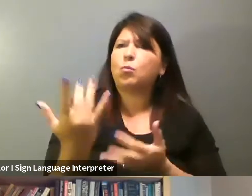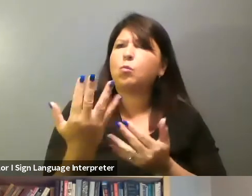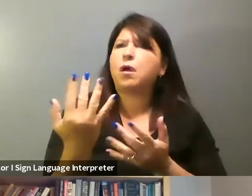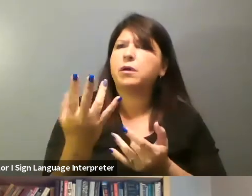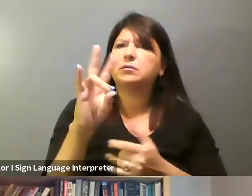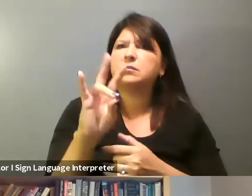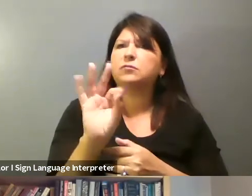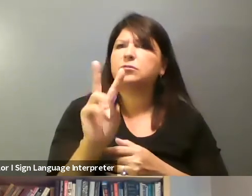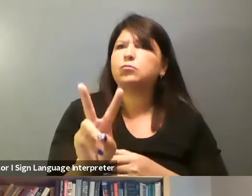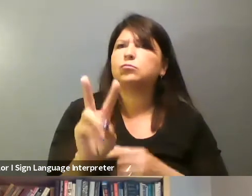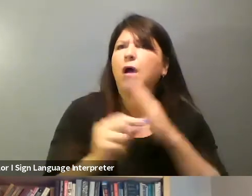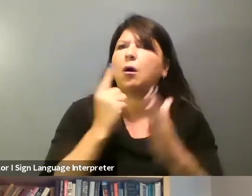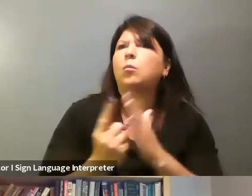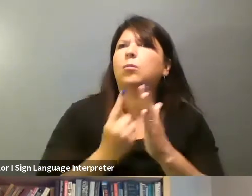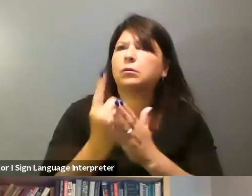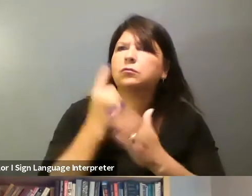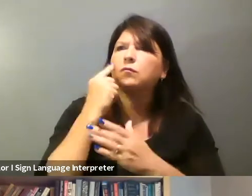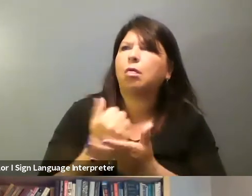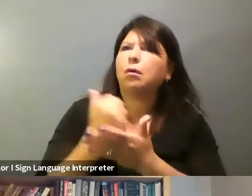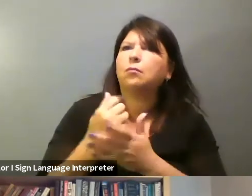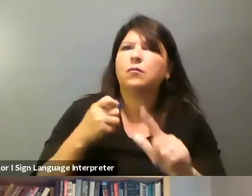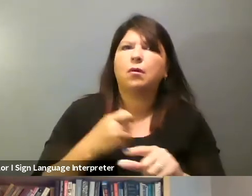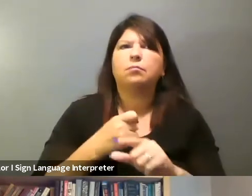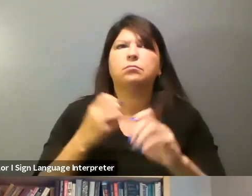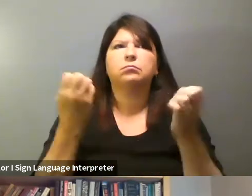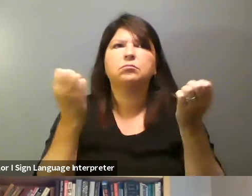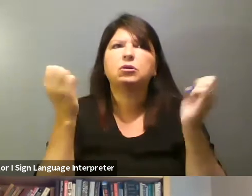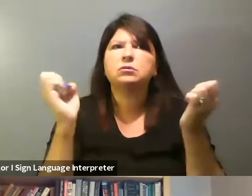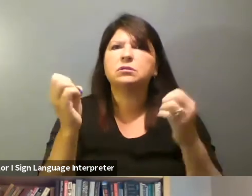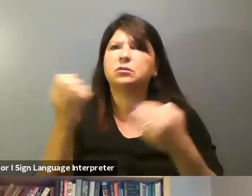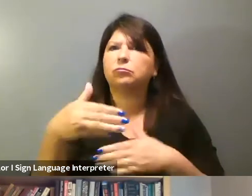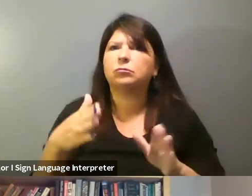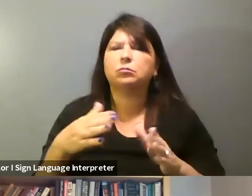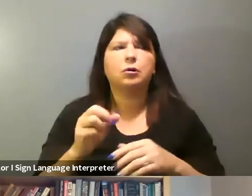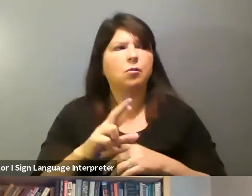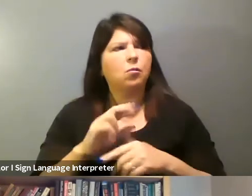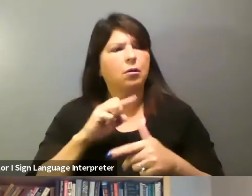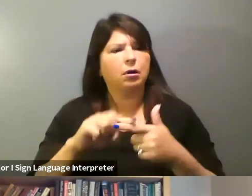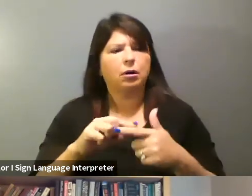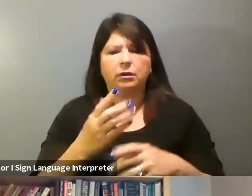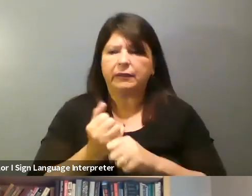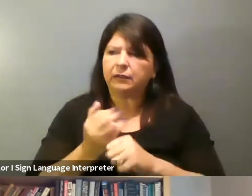room, having a program for drug rehabilitation,